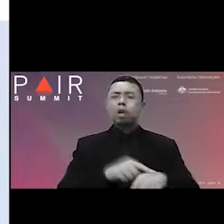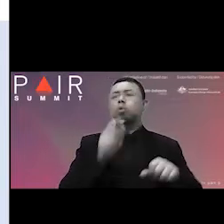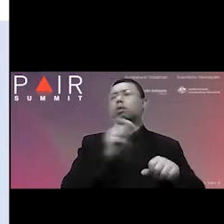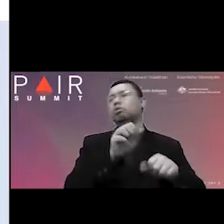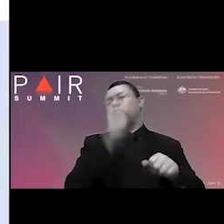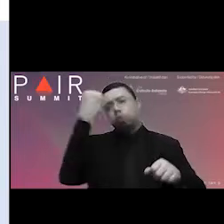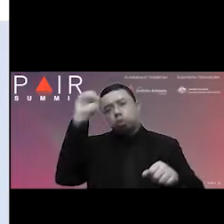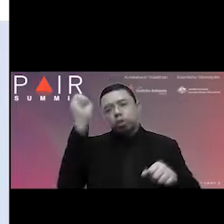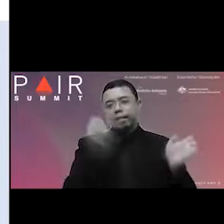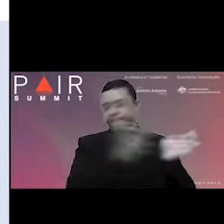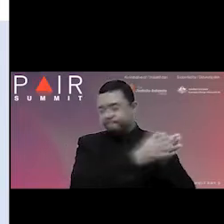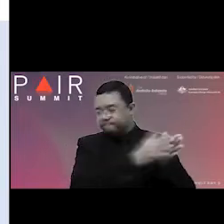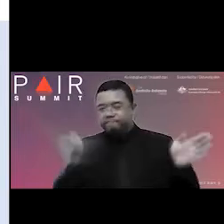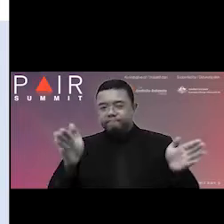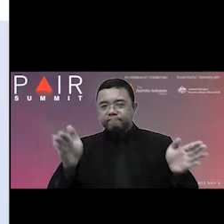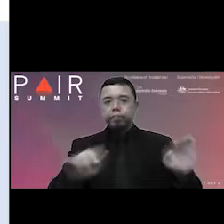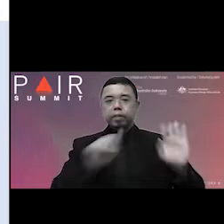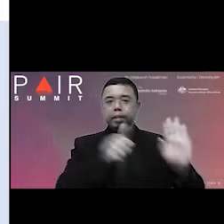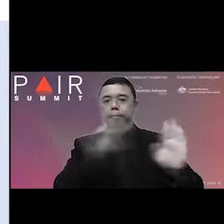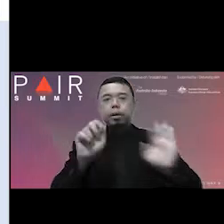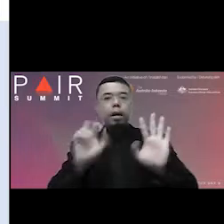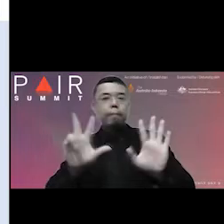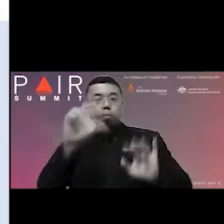actually to address those challenges.